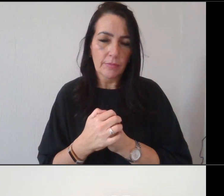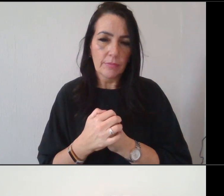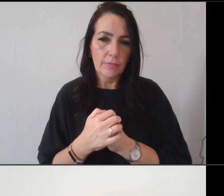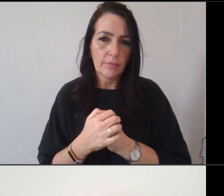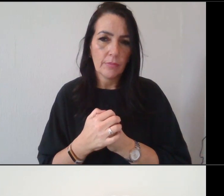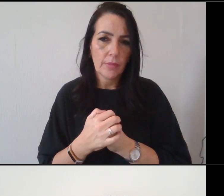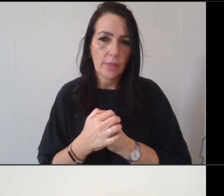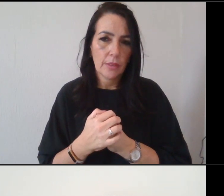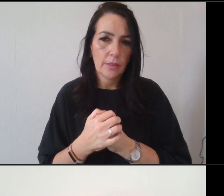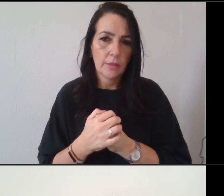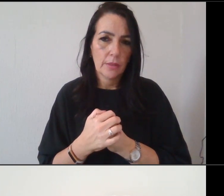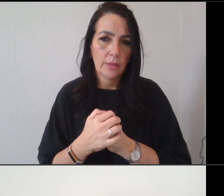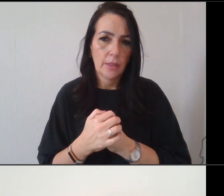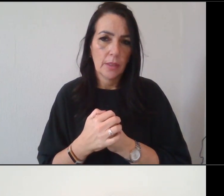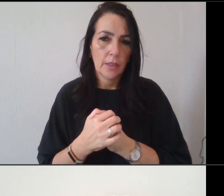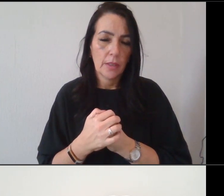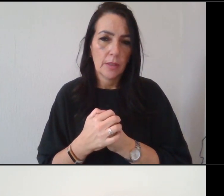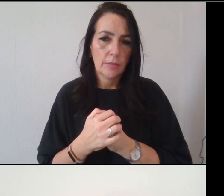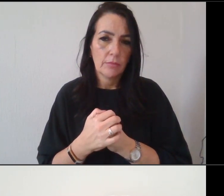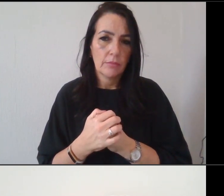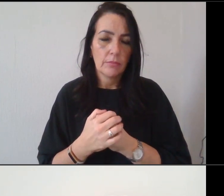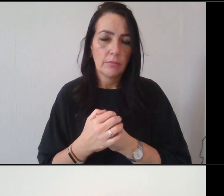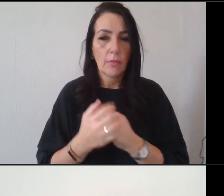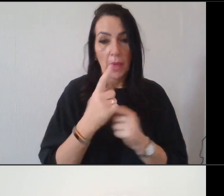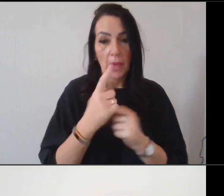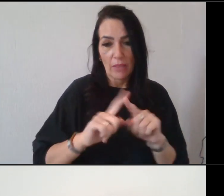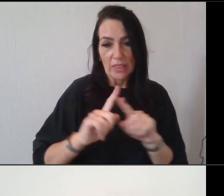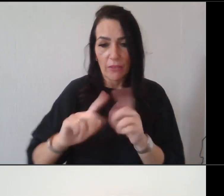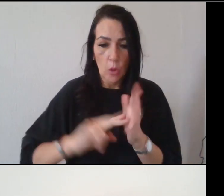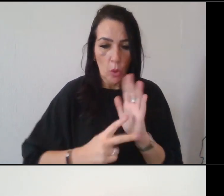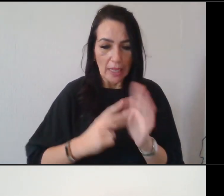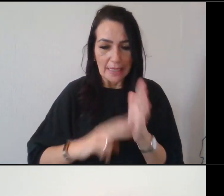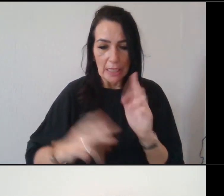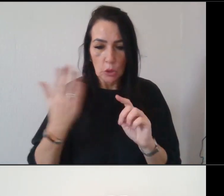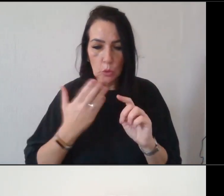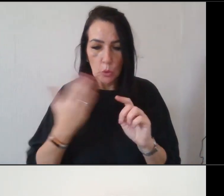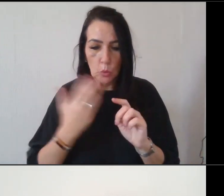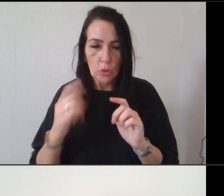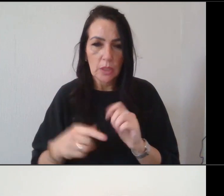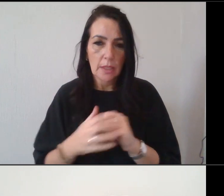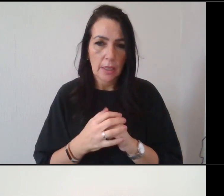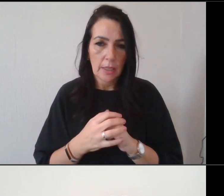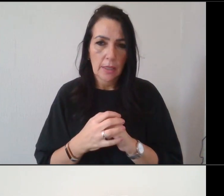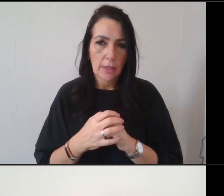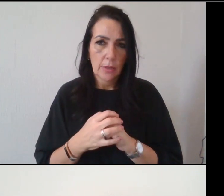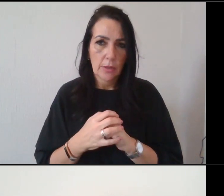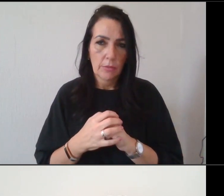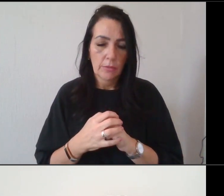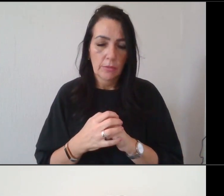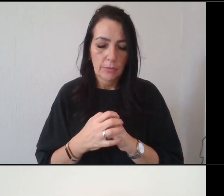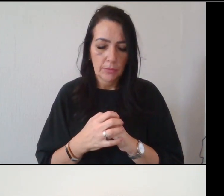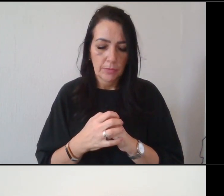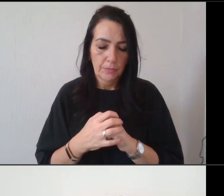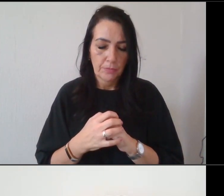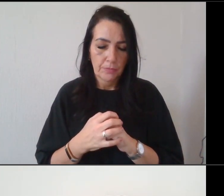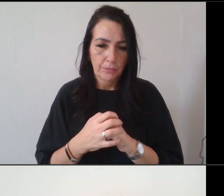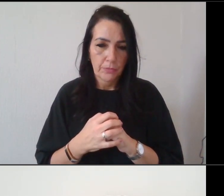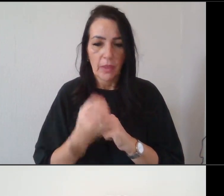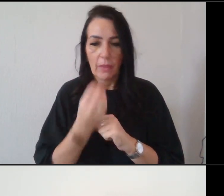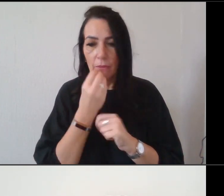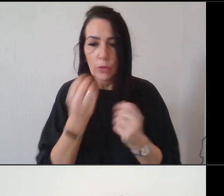of work for different types of organizations and schools. So the sort of food